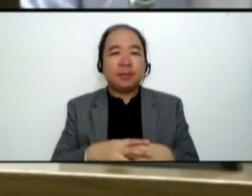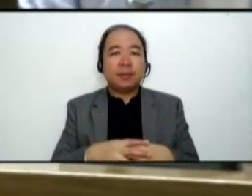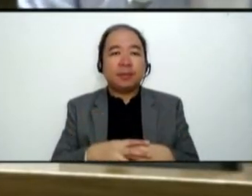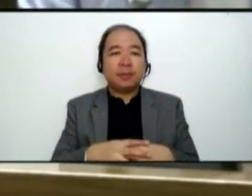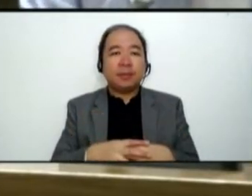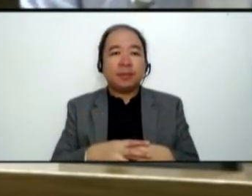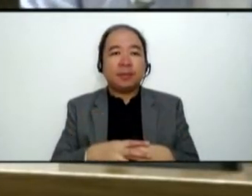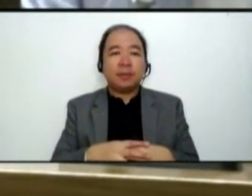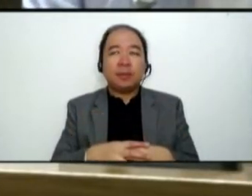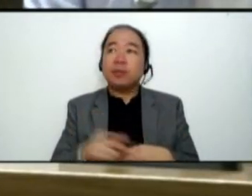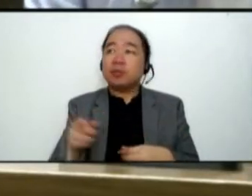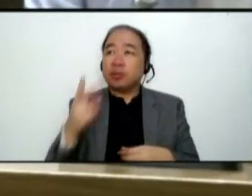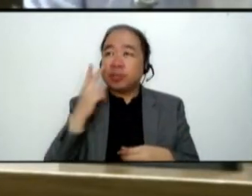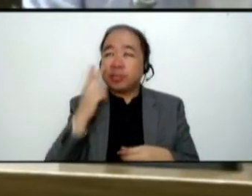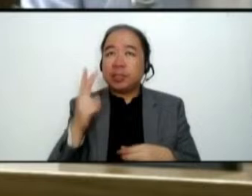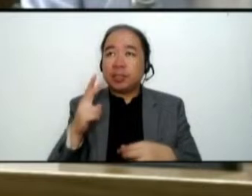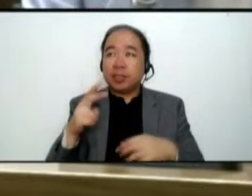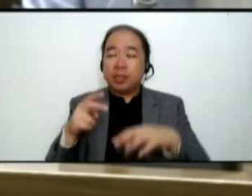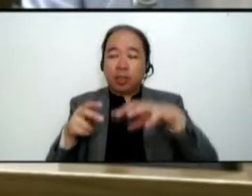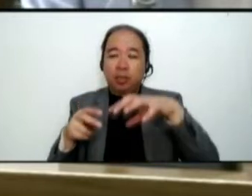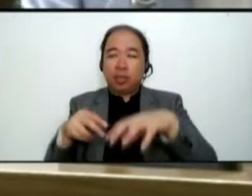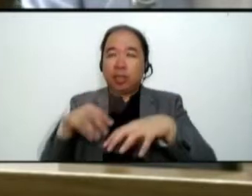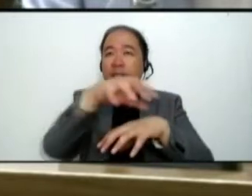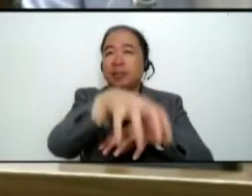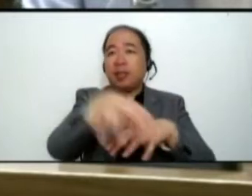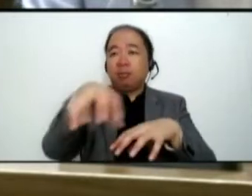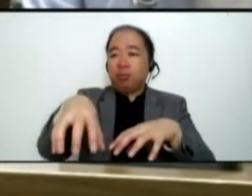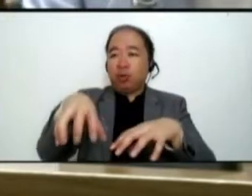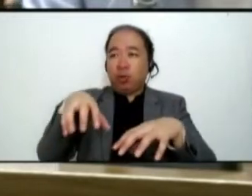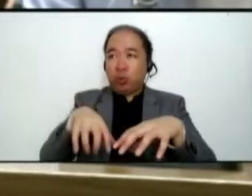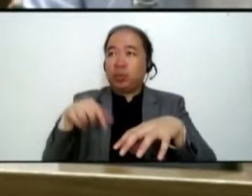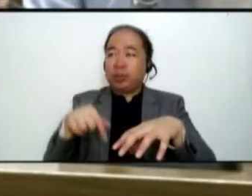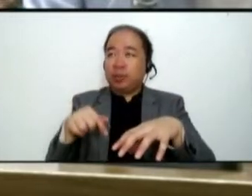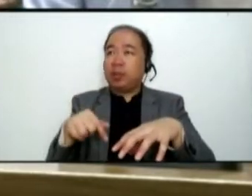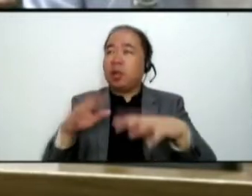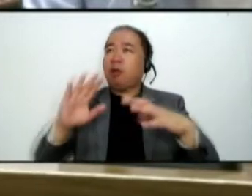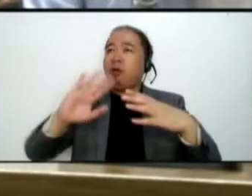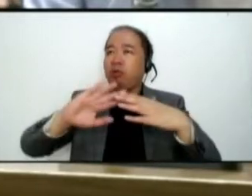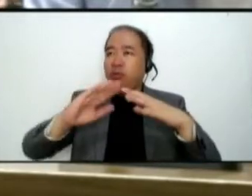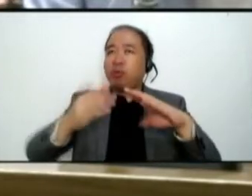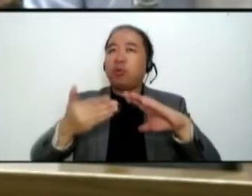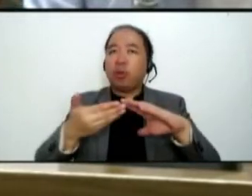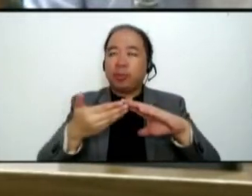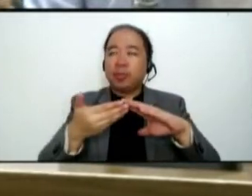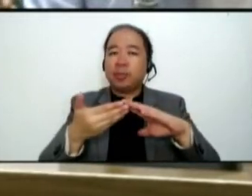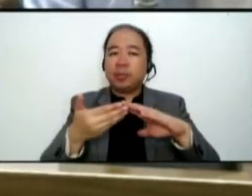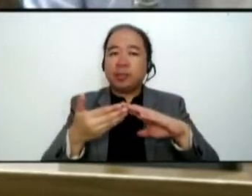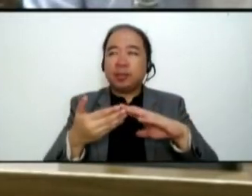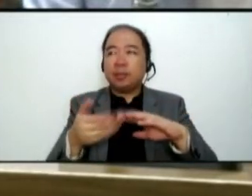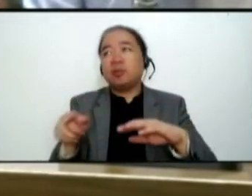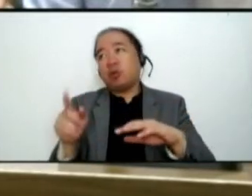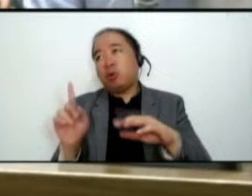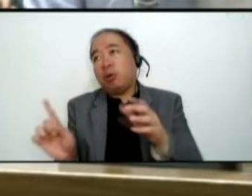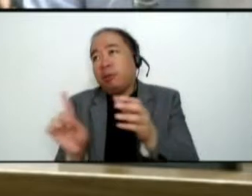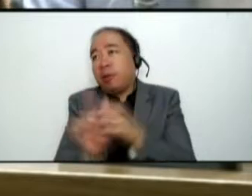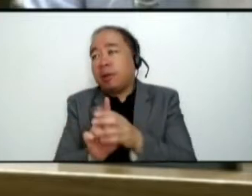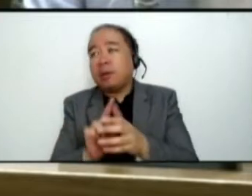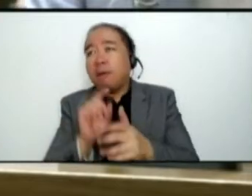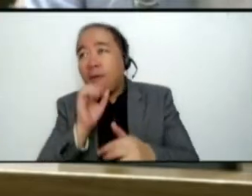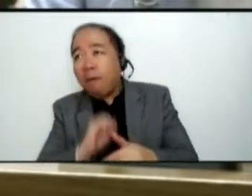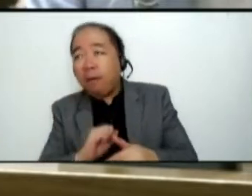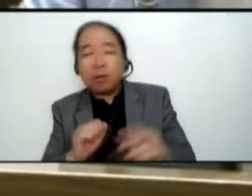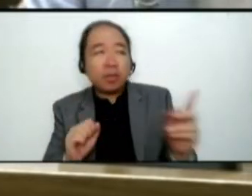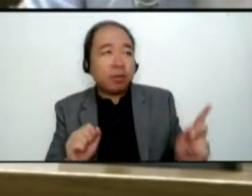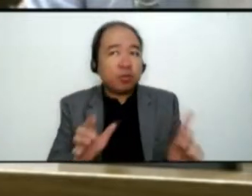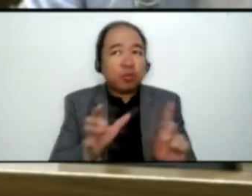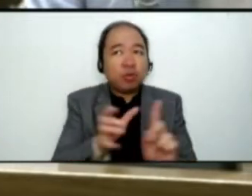the neighborhood and community setting, we have, of course, the older persons, the young persons,